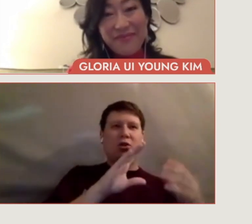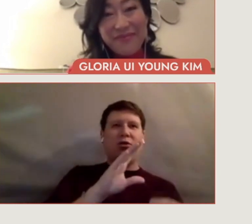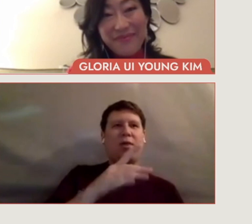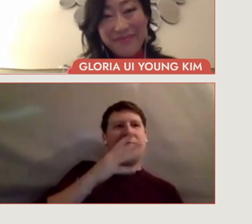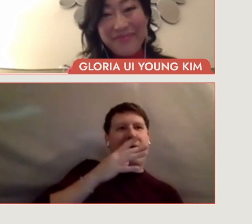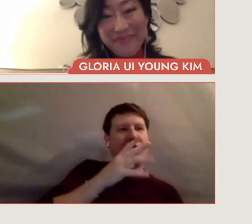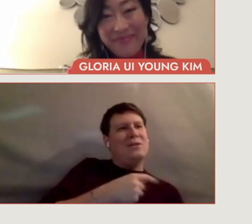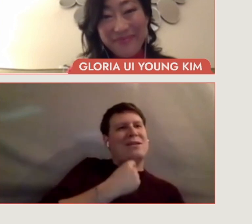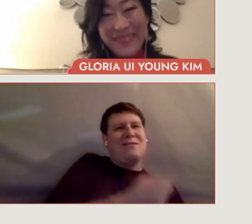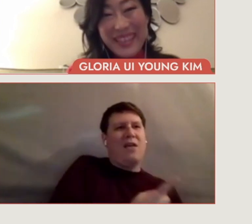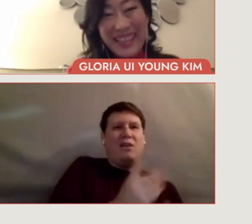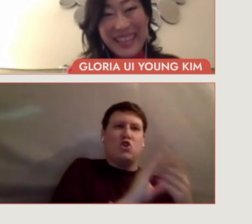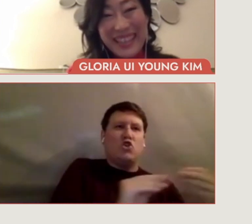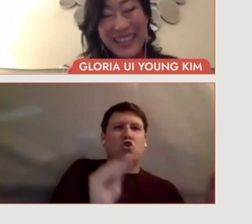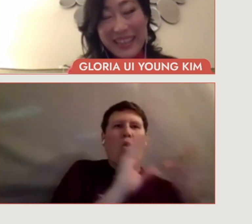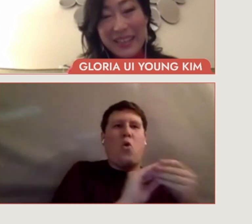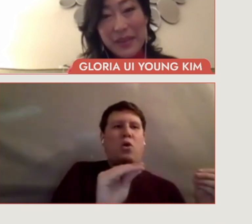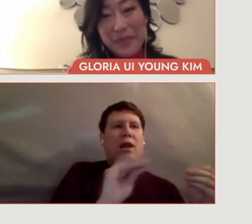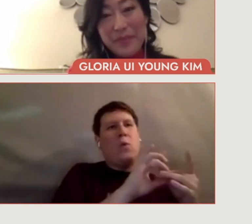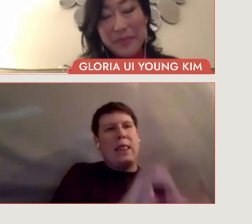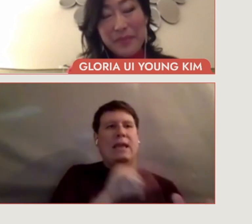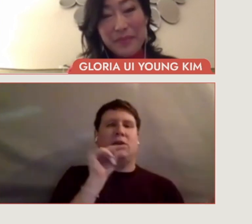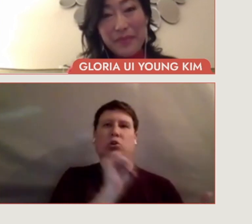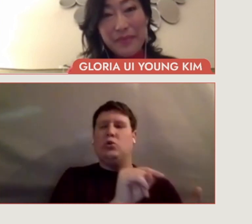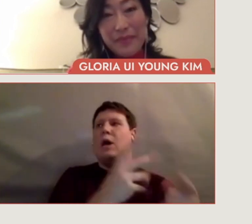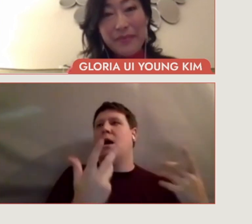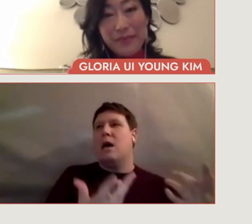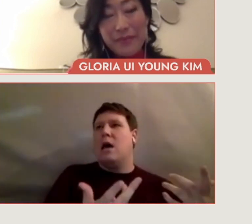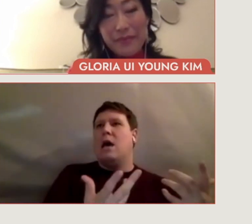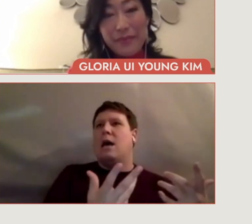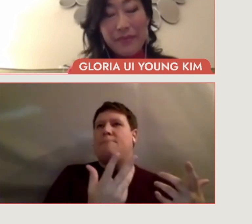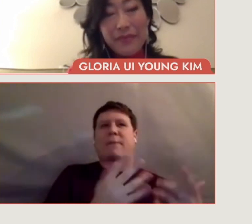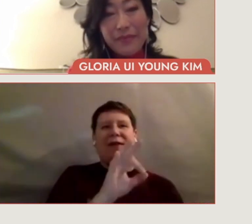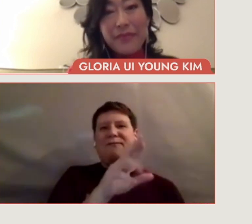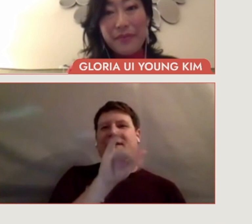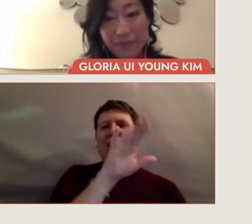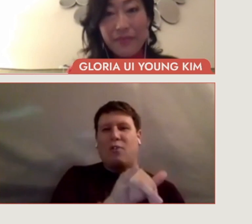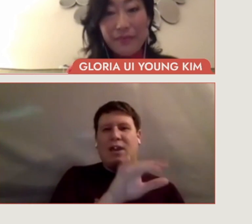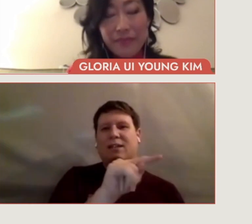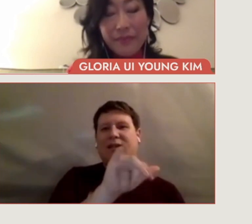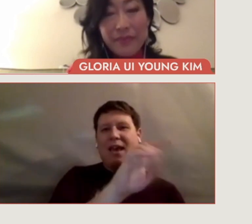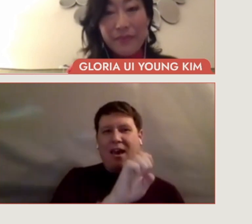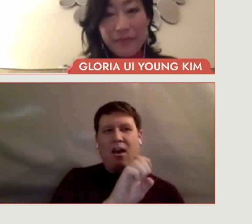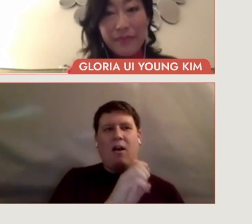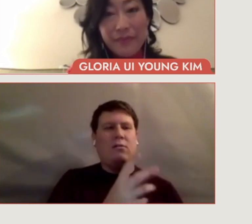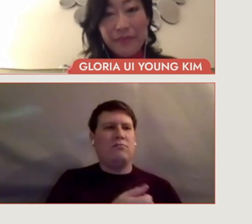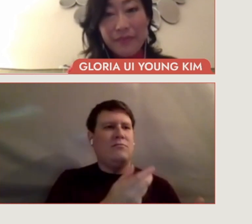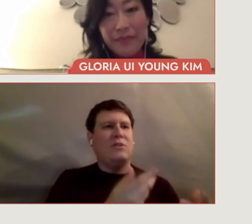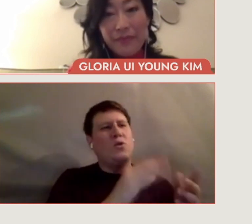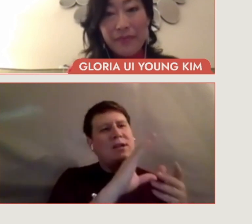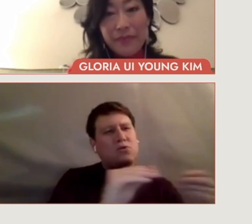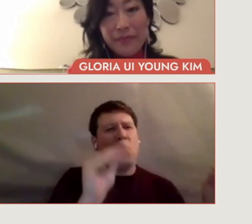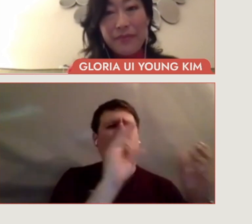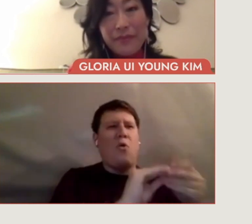An opening for a sequel. But it's really so much about like, you know, kind of the narratives that we give our lives, right? And how we have